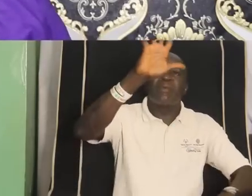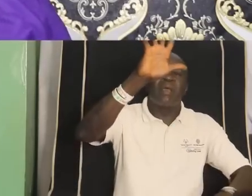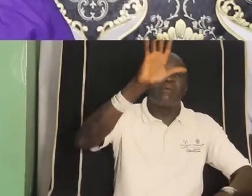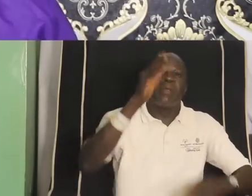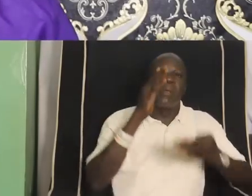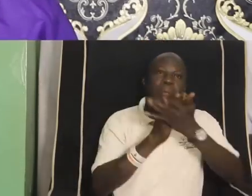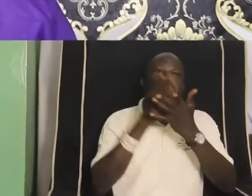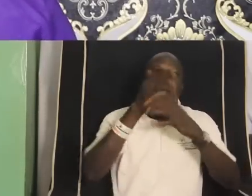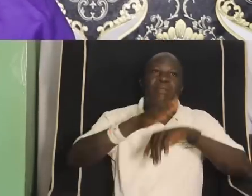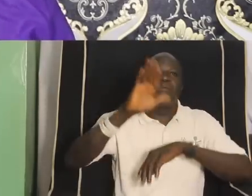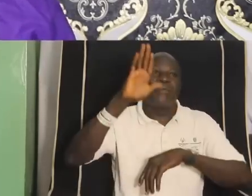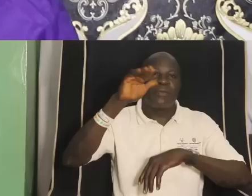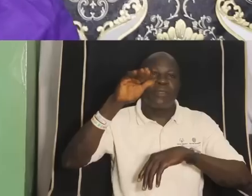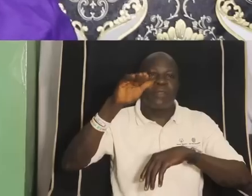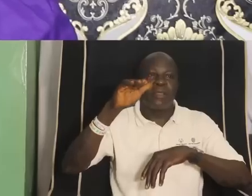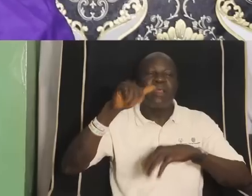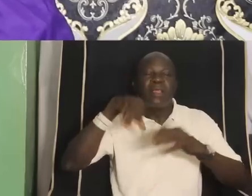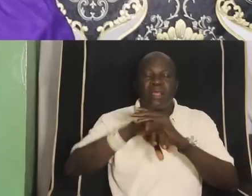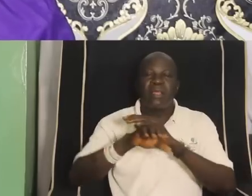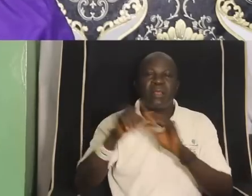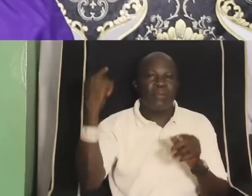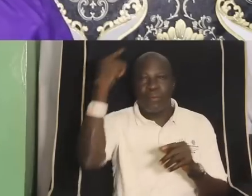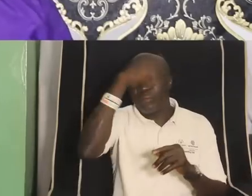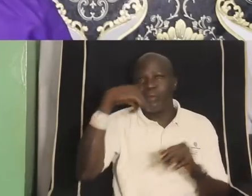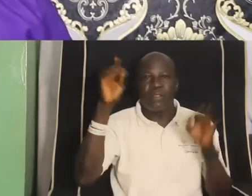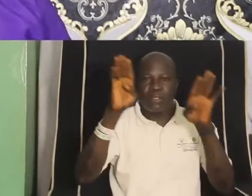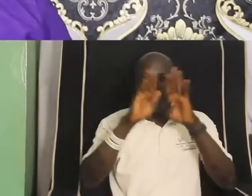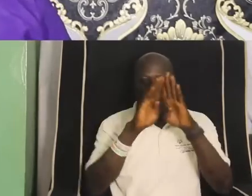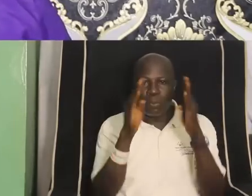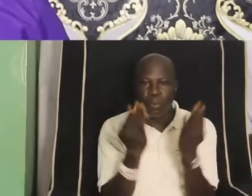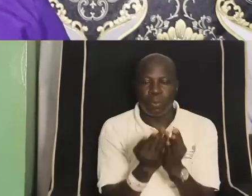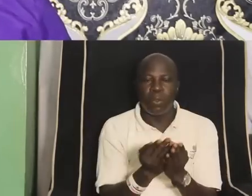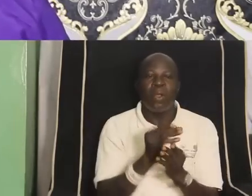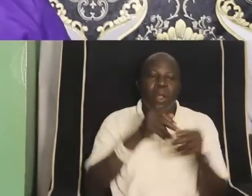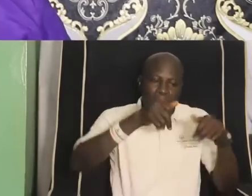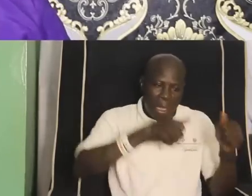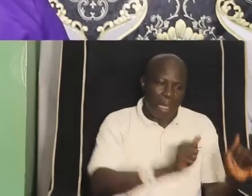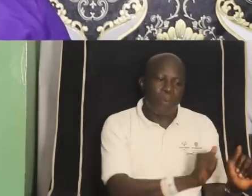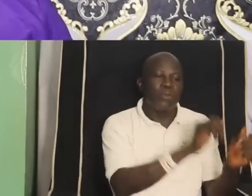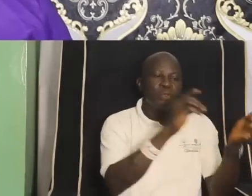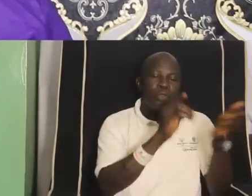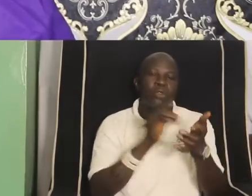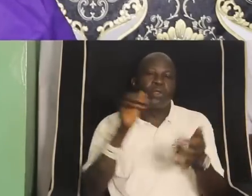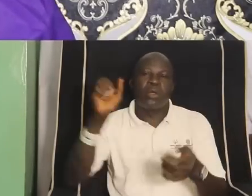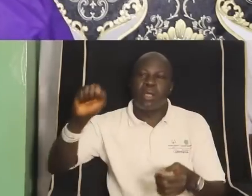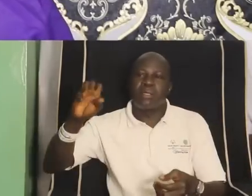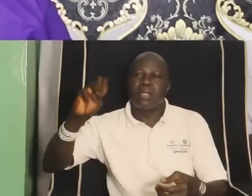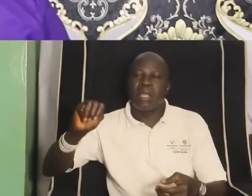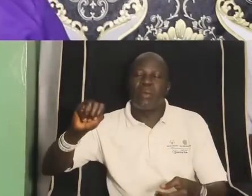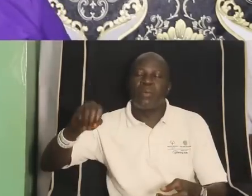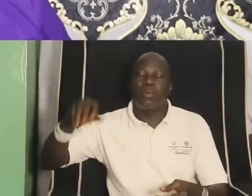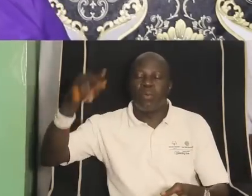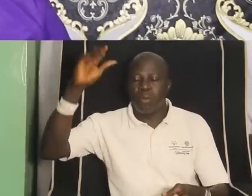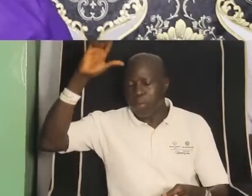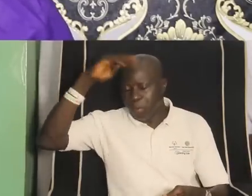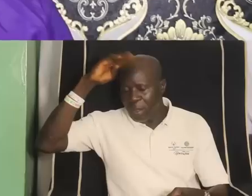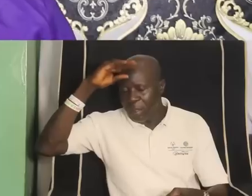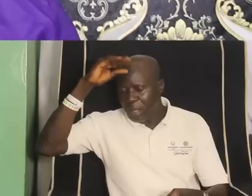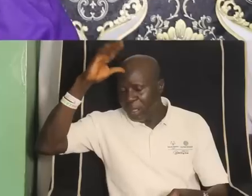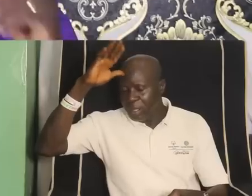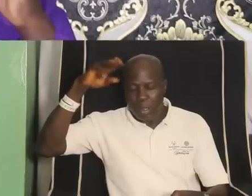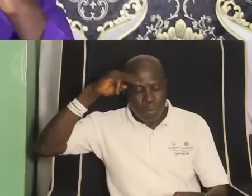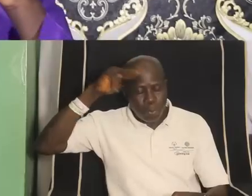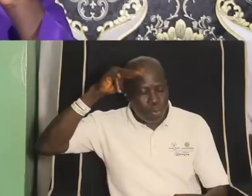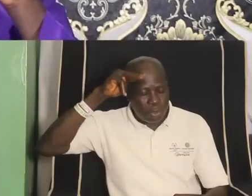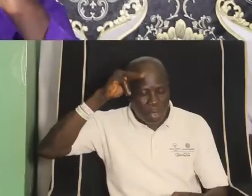past 5 Nigeria time back na ni Facebook also na Facebook apostle Dr. SM Mustafa apostle Dr. SM Mustafa BabaSebioba o